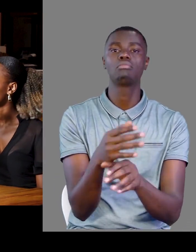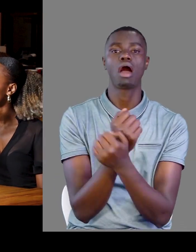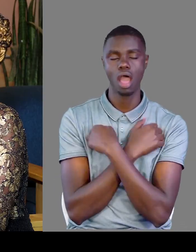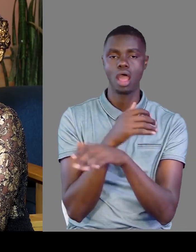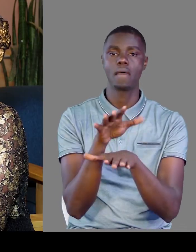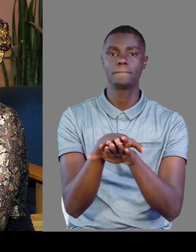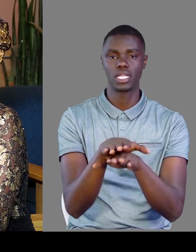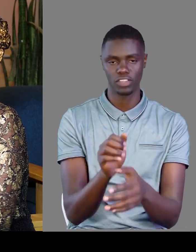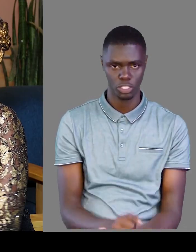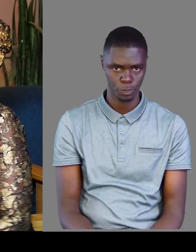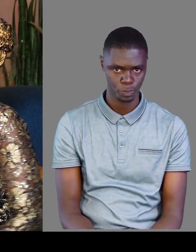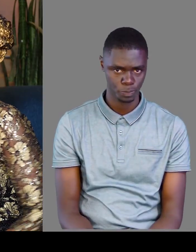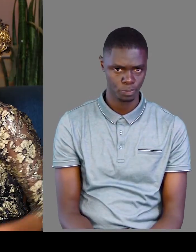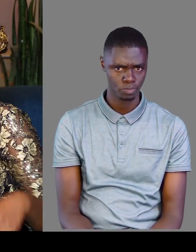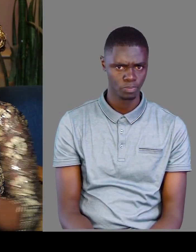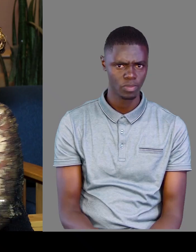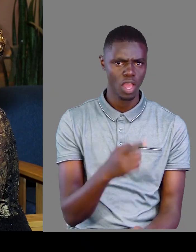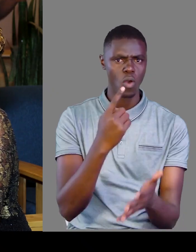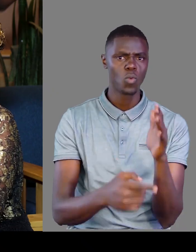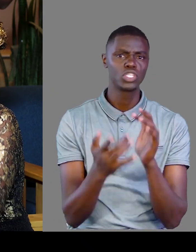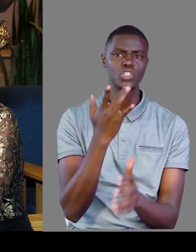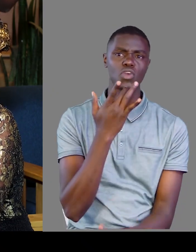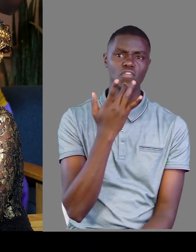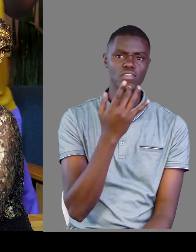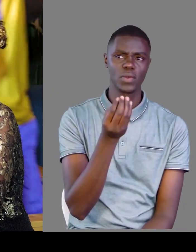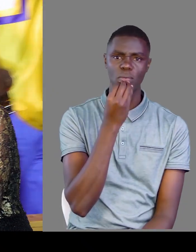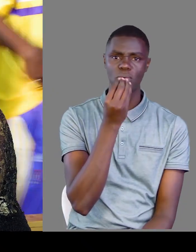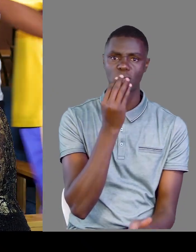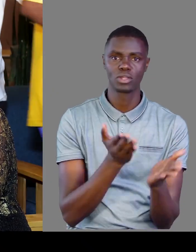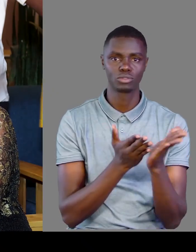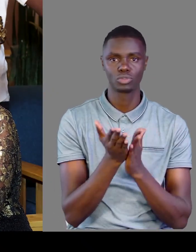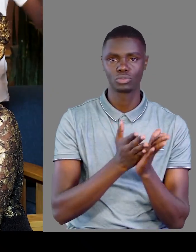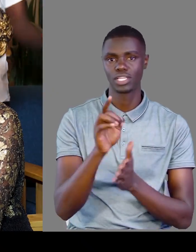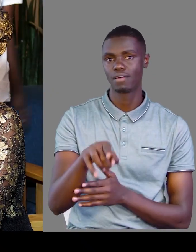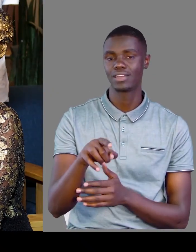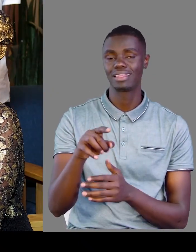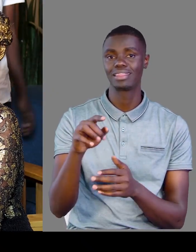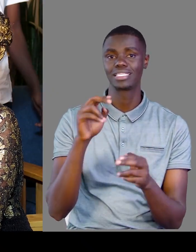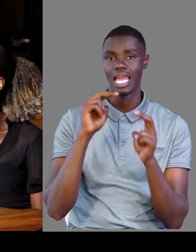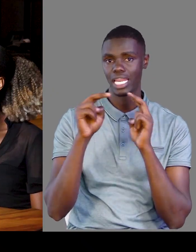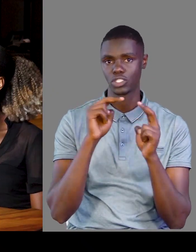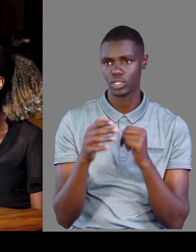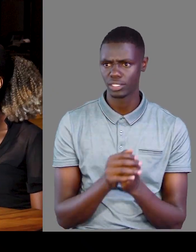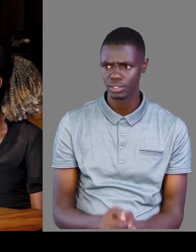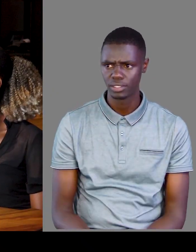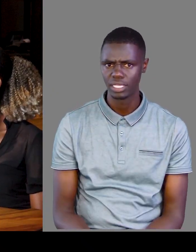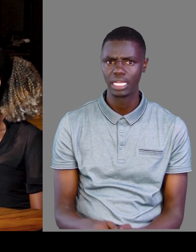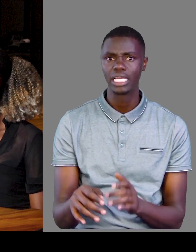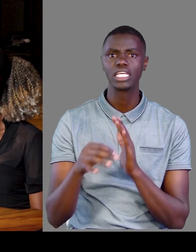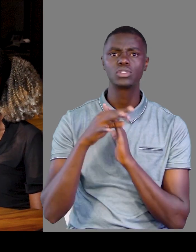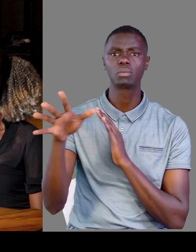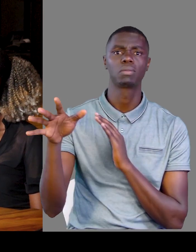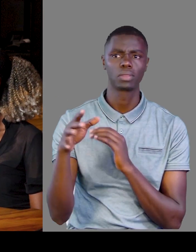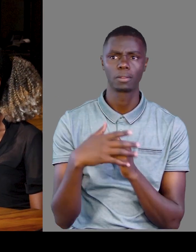Sticky, healthy, sticky. And what is your favorite meal to serve in this restaurant? This one? Yeah.